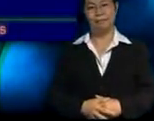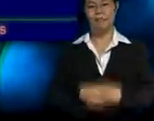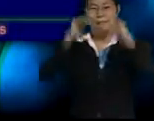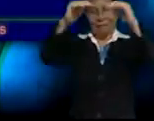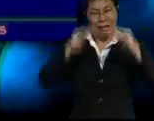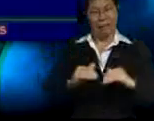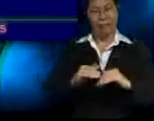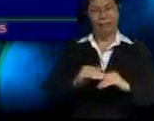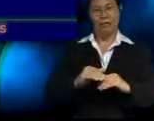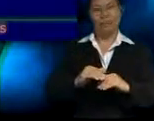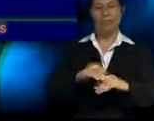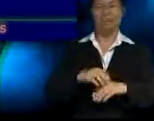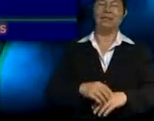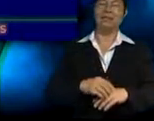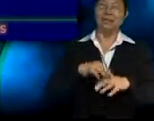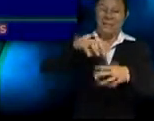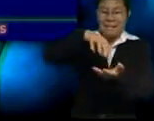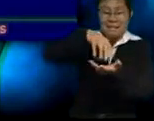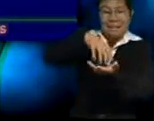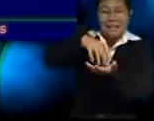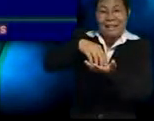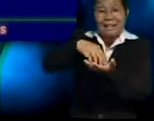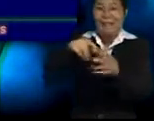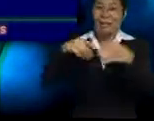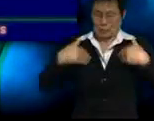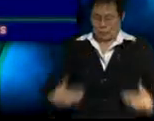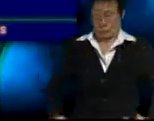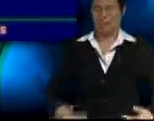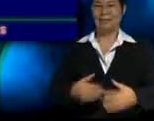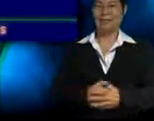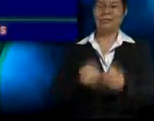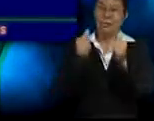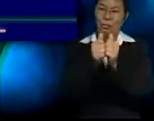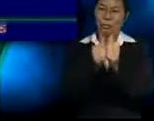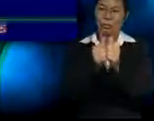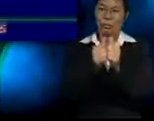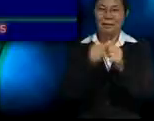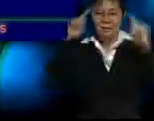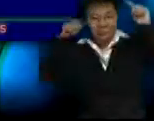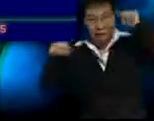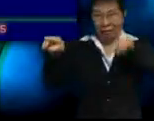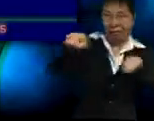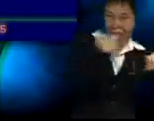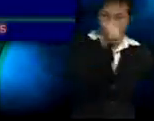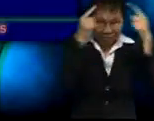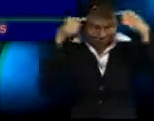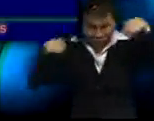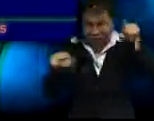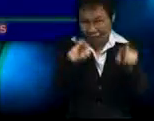Next, we have the one with jelly-like bodies, with tentacle stinging